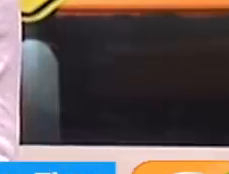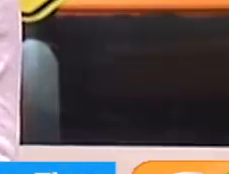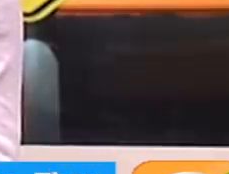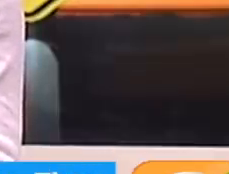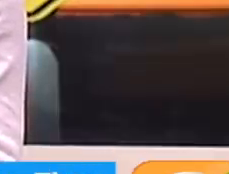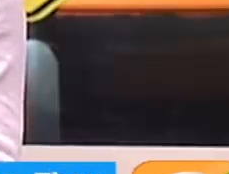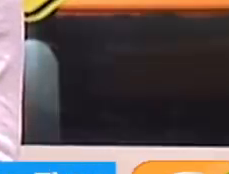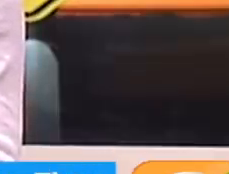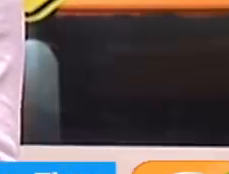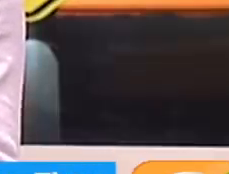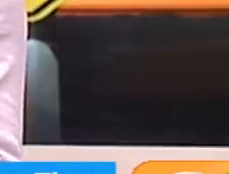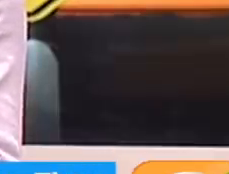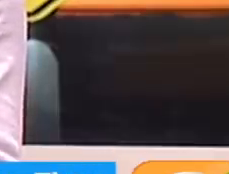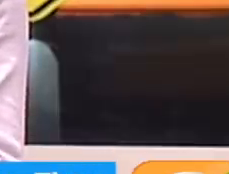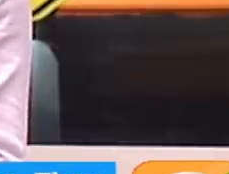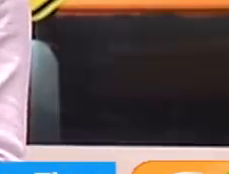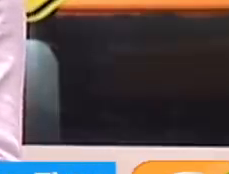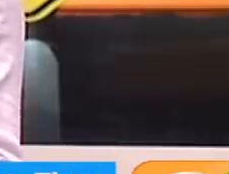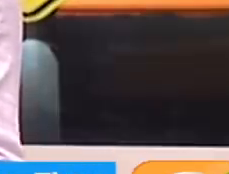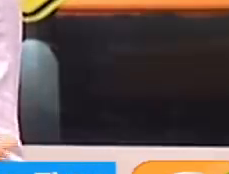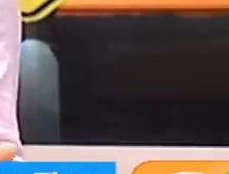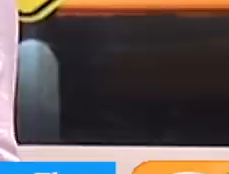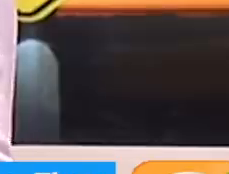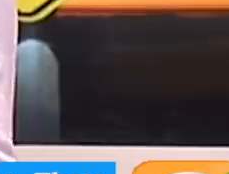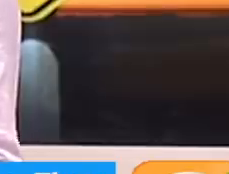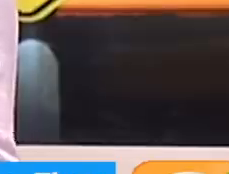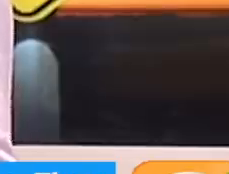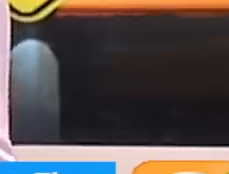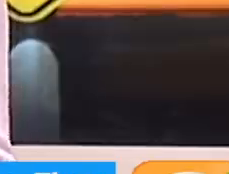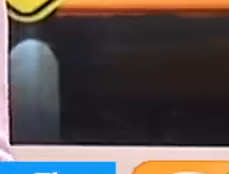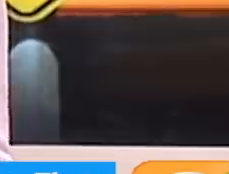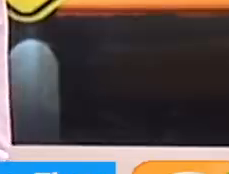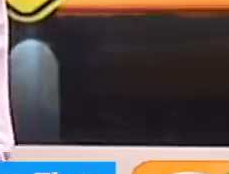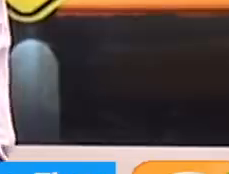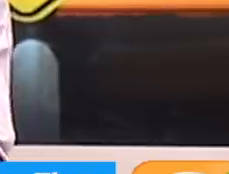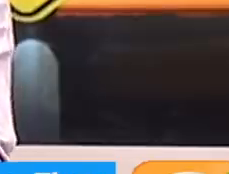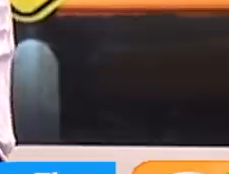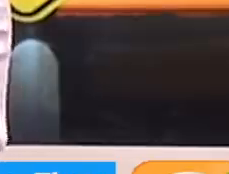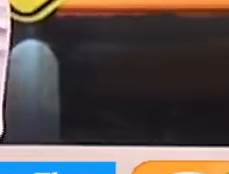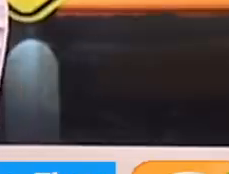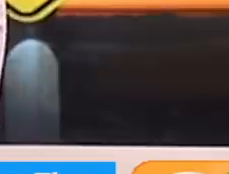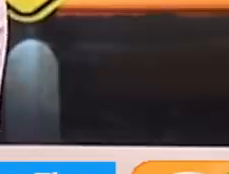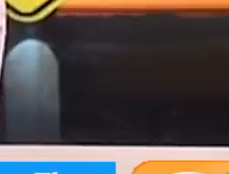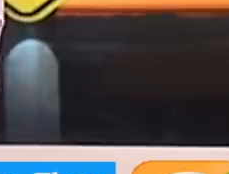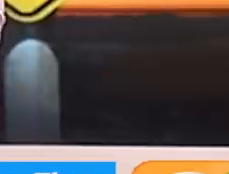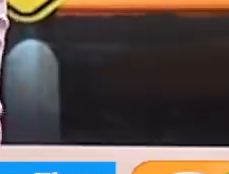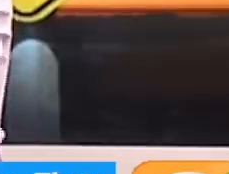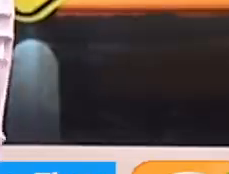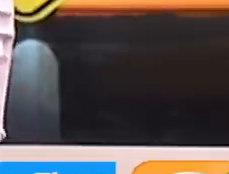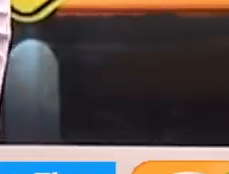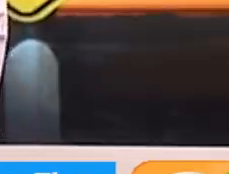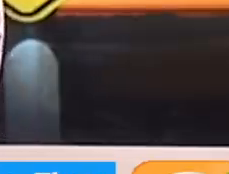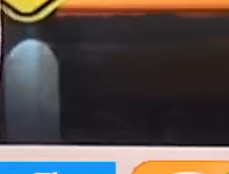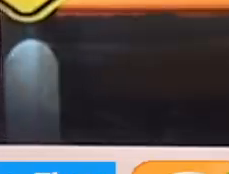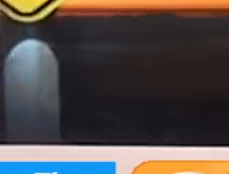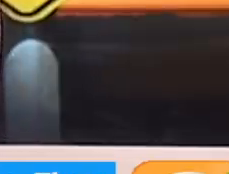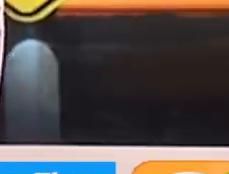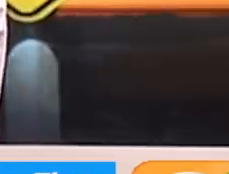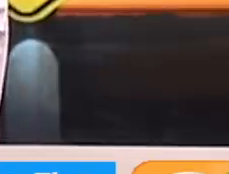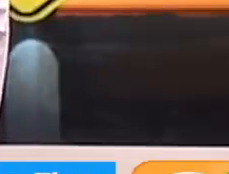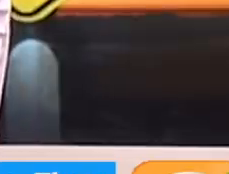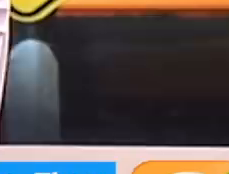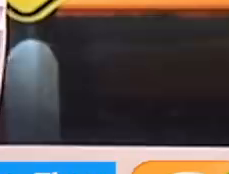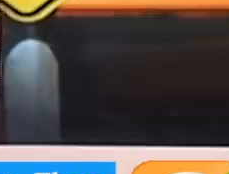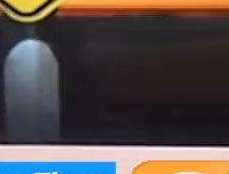essentially deadlocked, the committee not tabling the report, all these suggestions that they want some clauses or whatever parts of